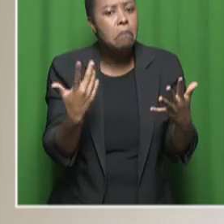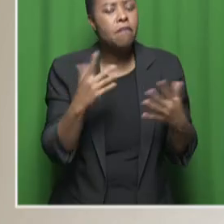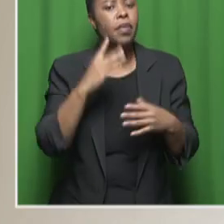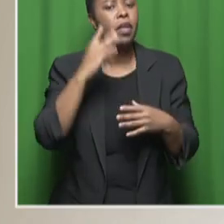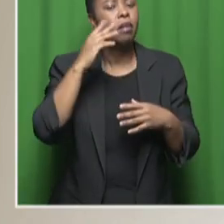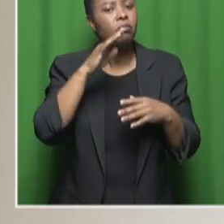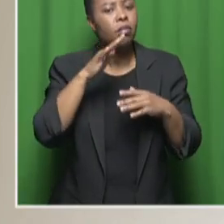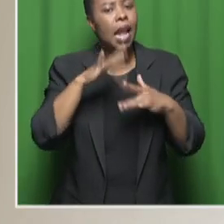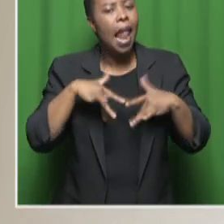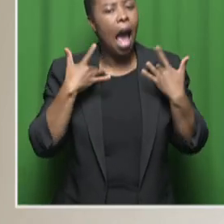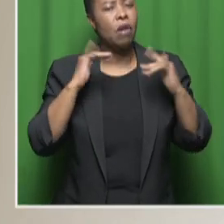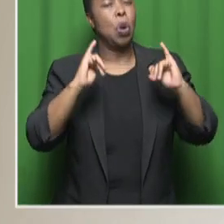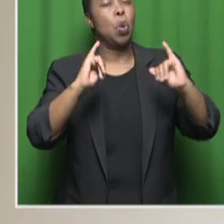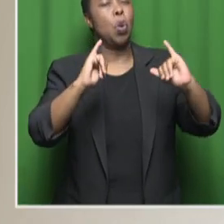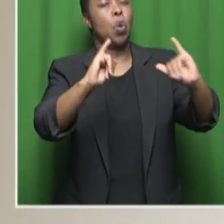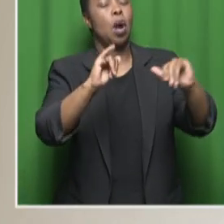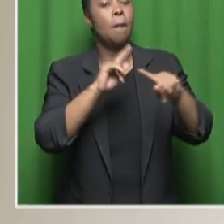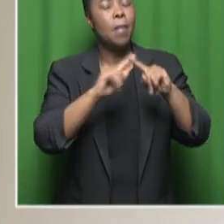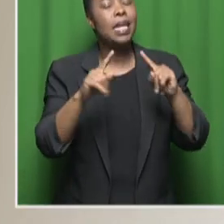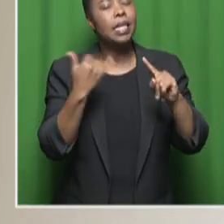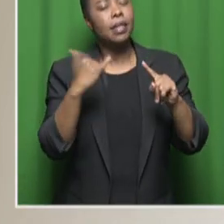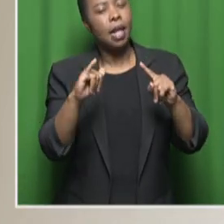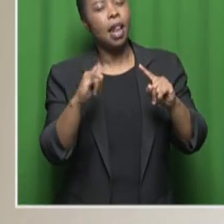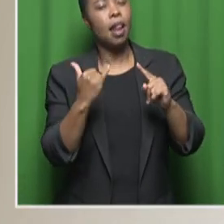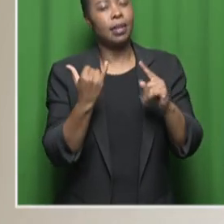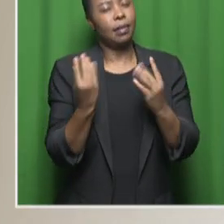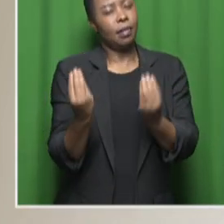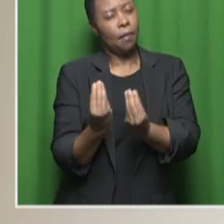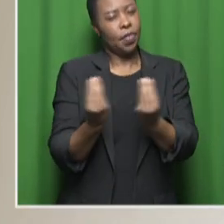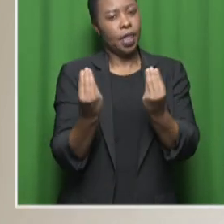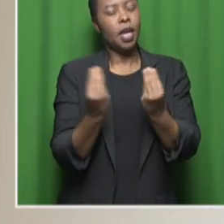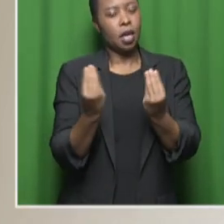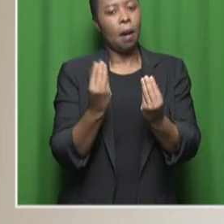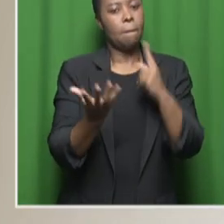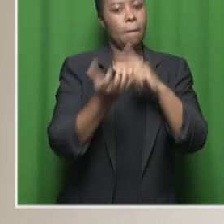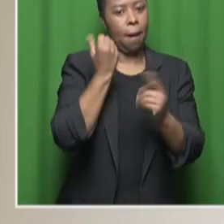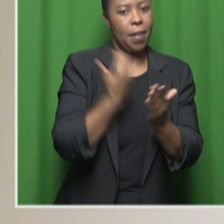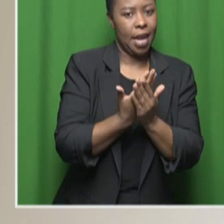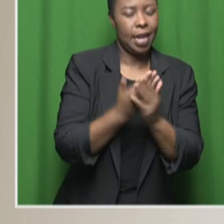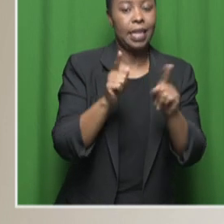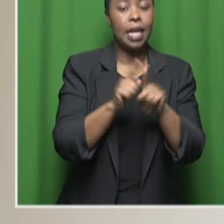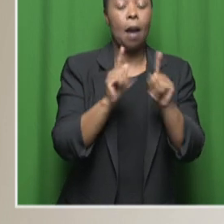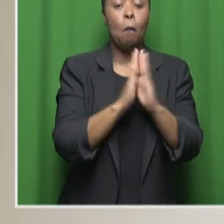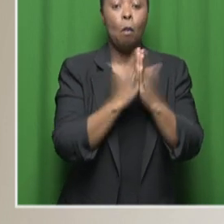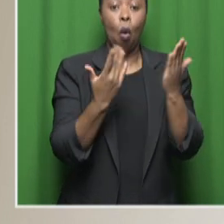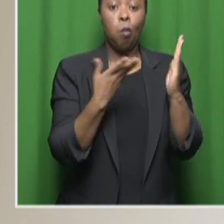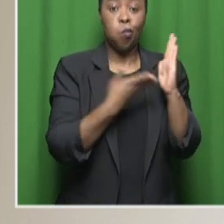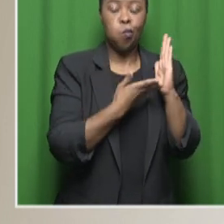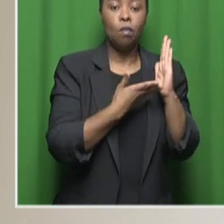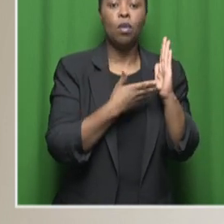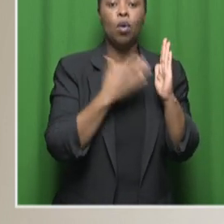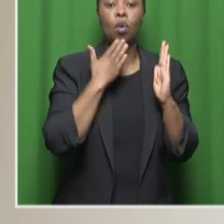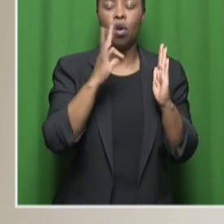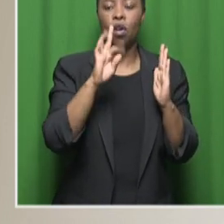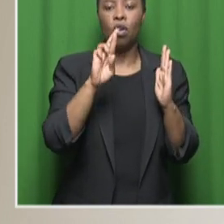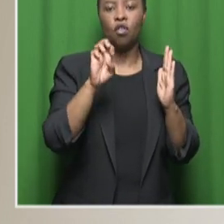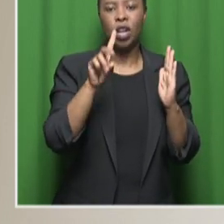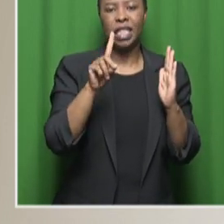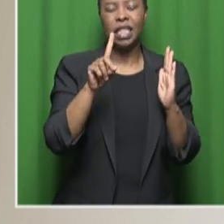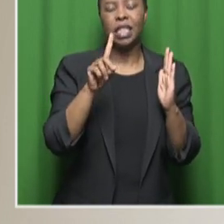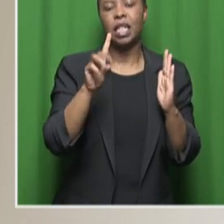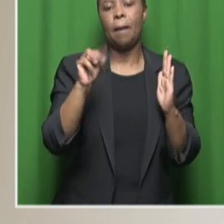some things that you make out of the situation. There's a quote that I close one of the stories in the book, and it's by Friedrich Nietzsche. Yes. When